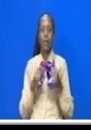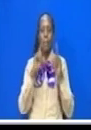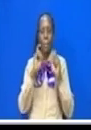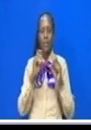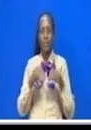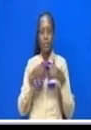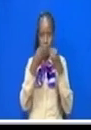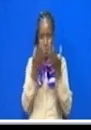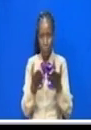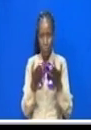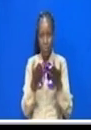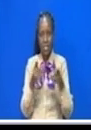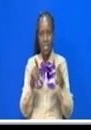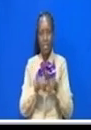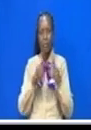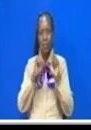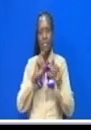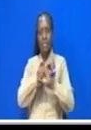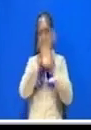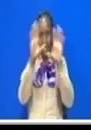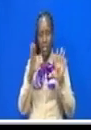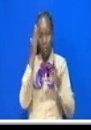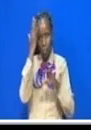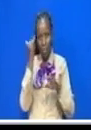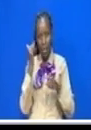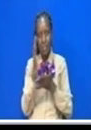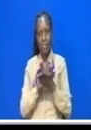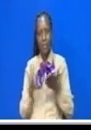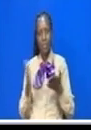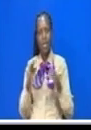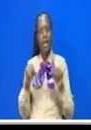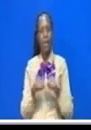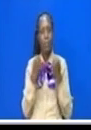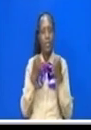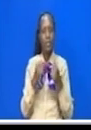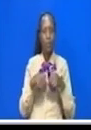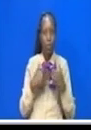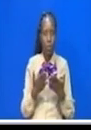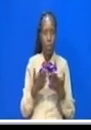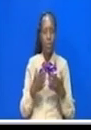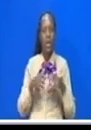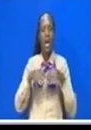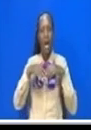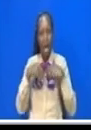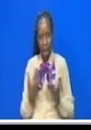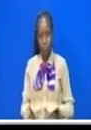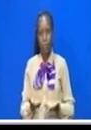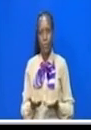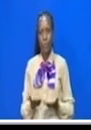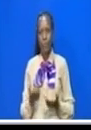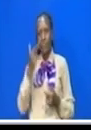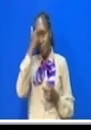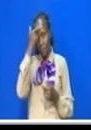provide, and it must be very clean or clear, why something happened or how. Because a question